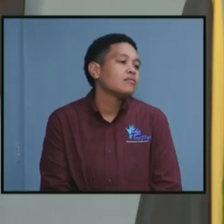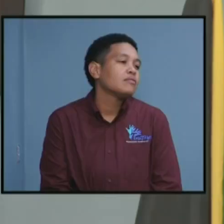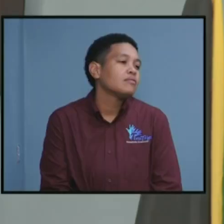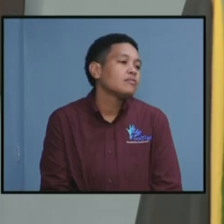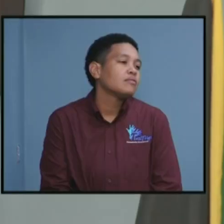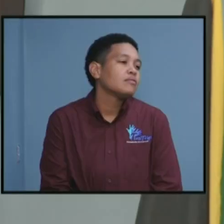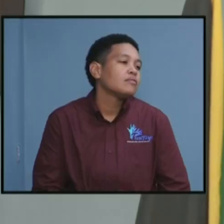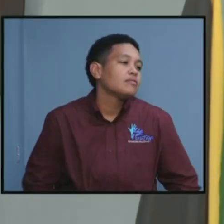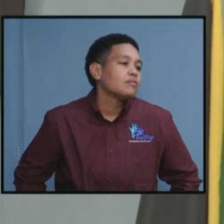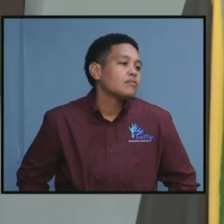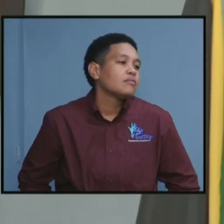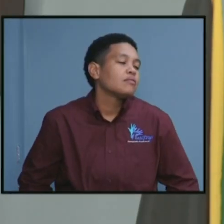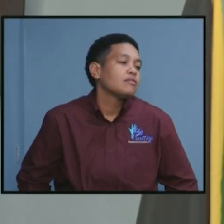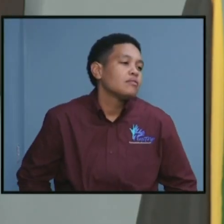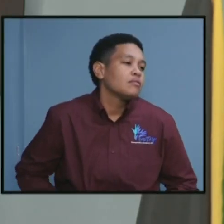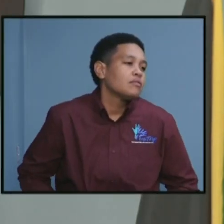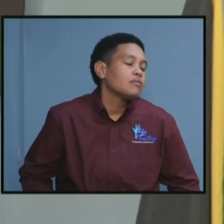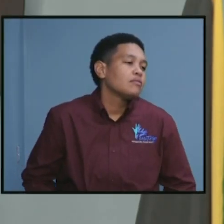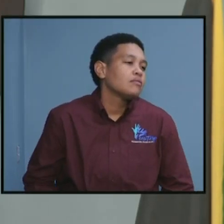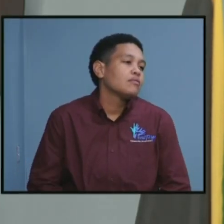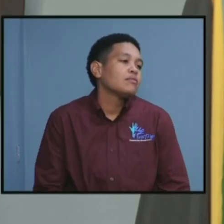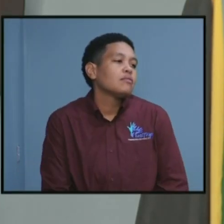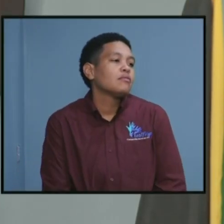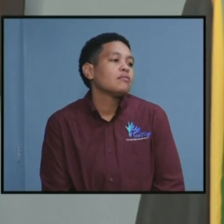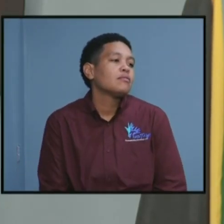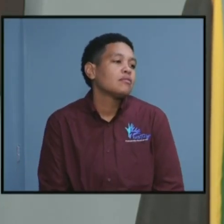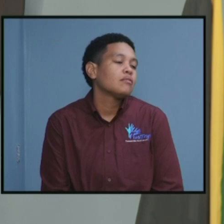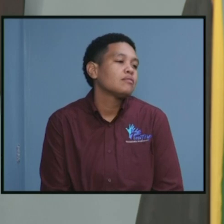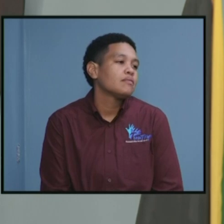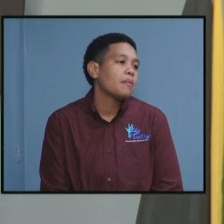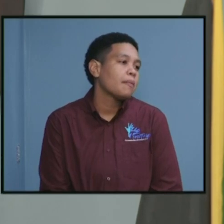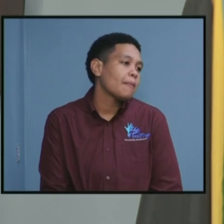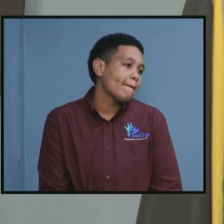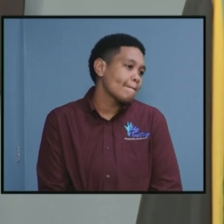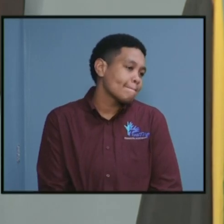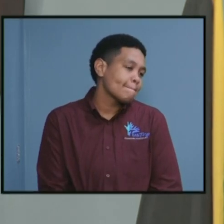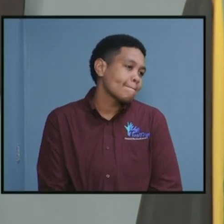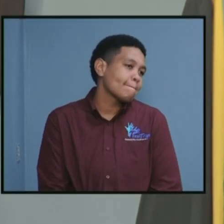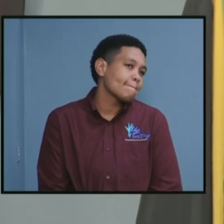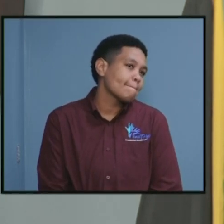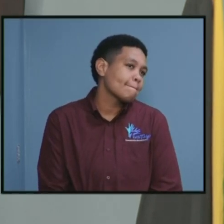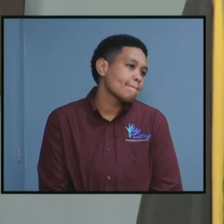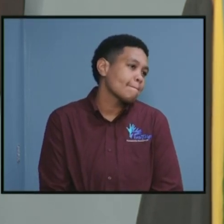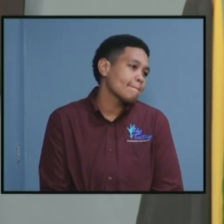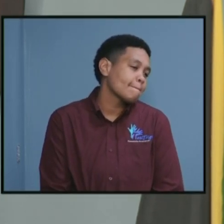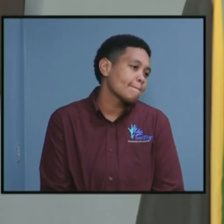to change the culture of violence in Jamaica. The increased security presence is to pave the way